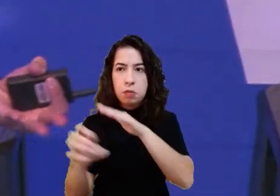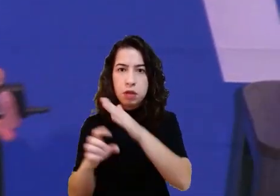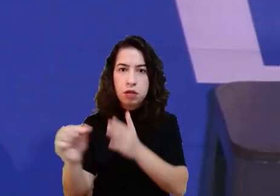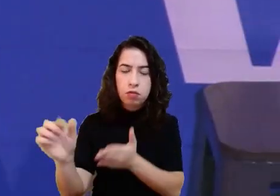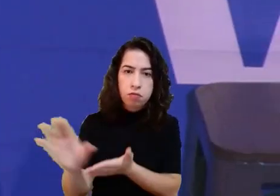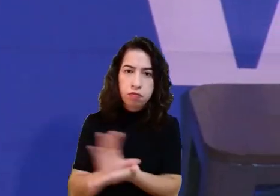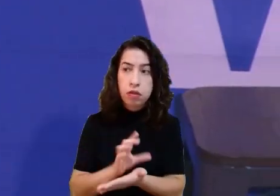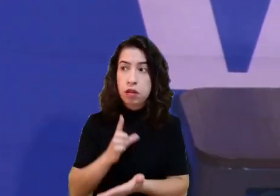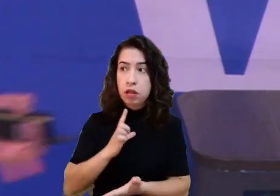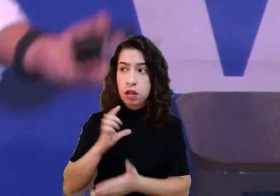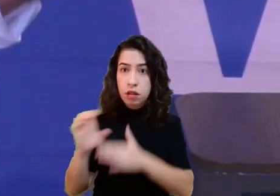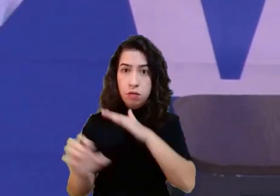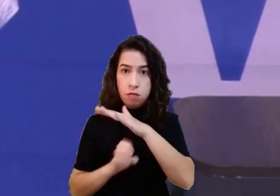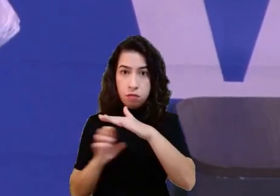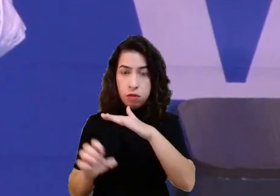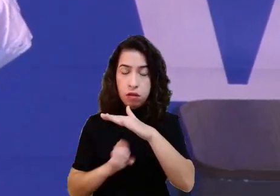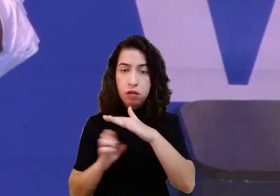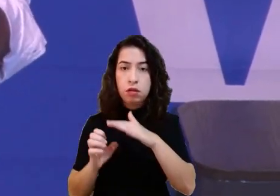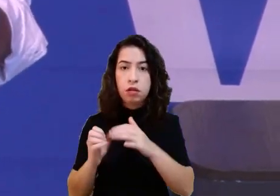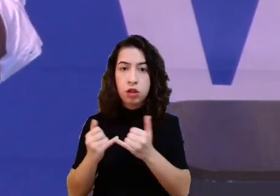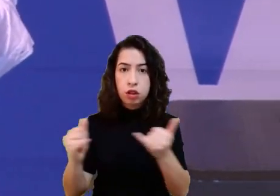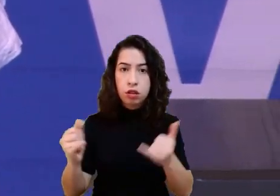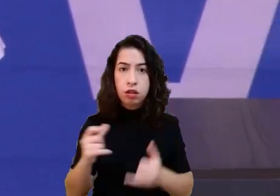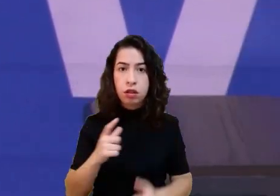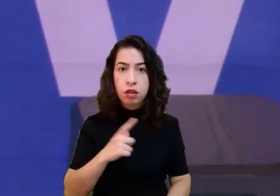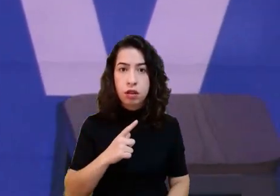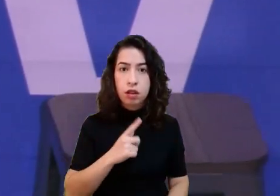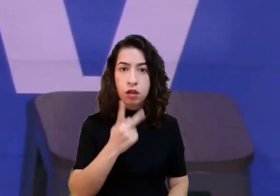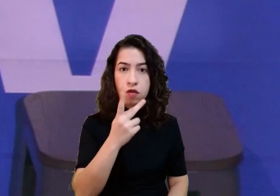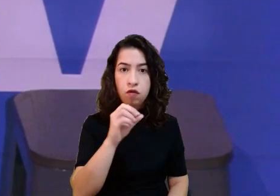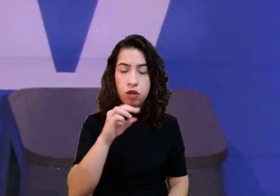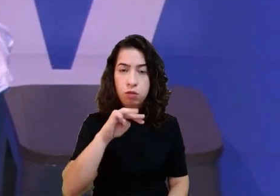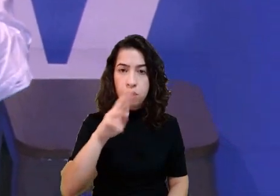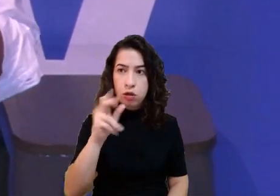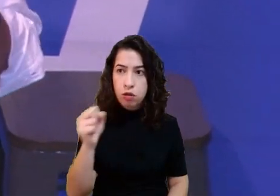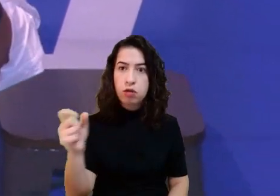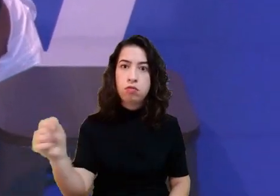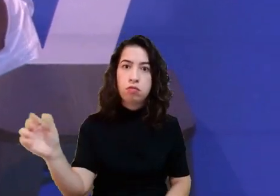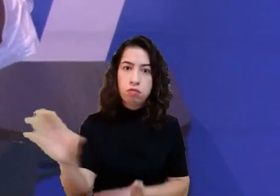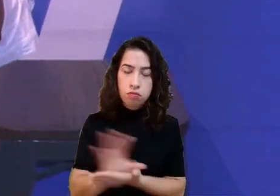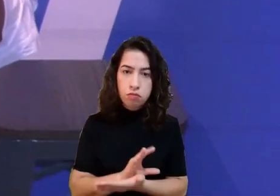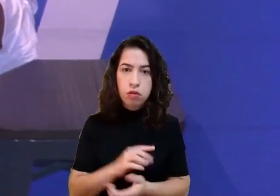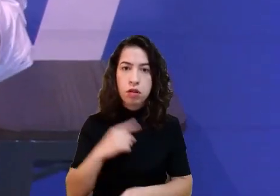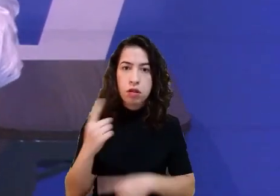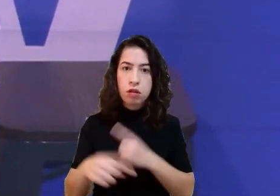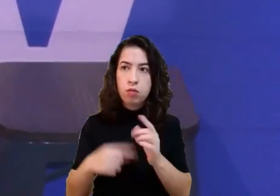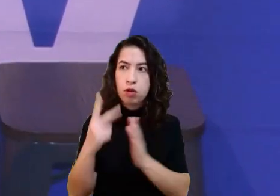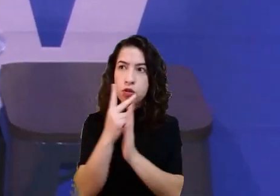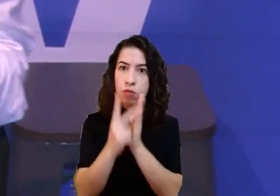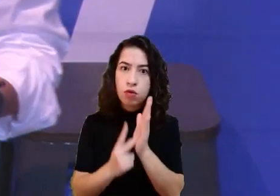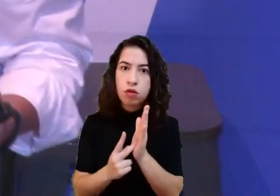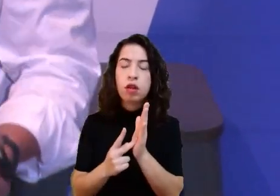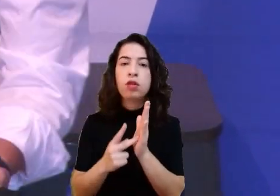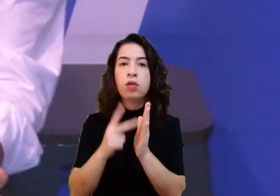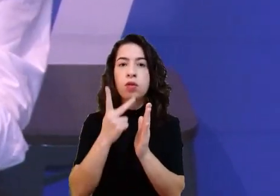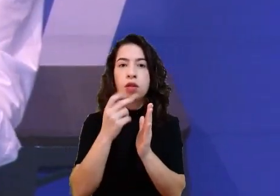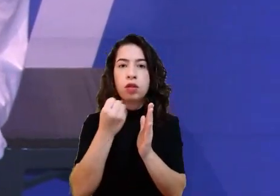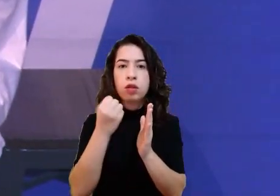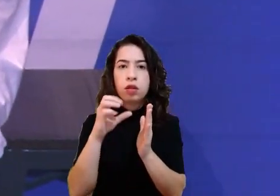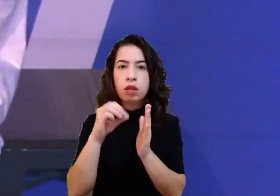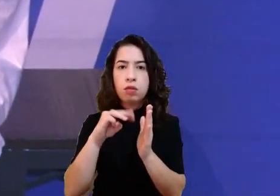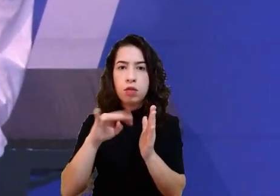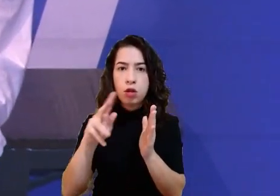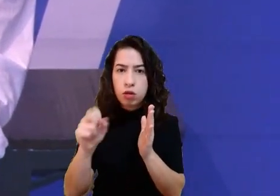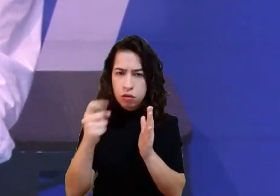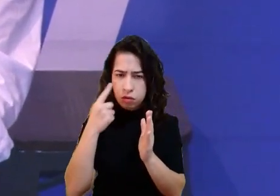was investing. So one company invested something and had the result